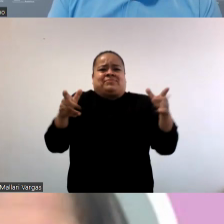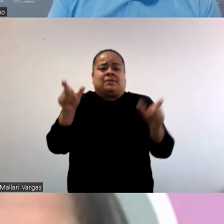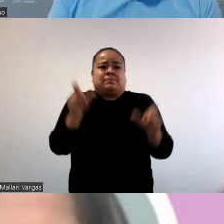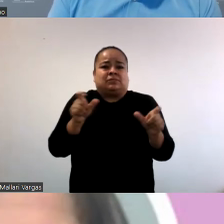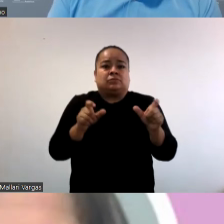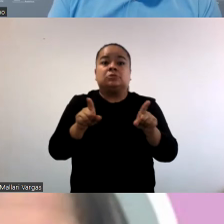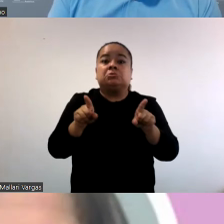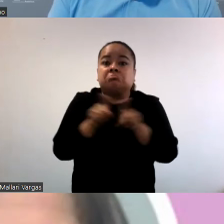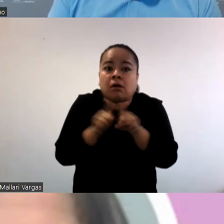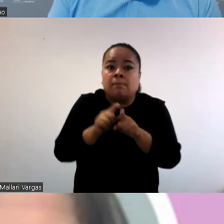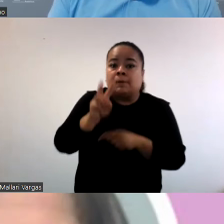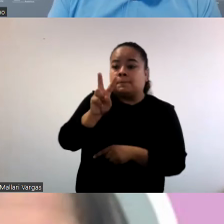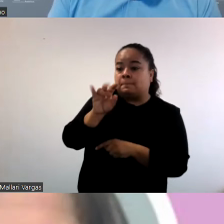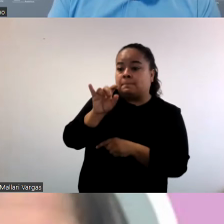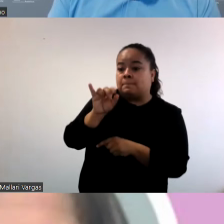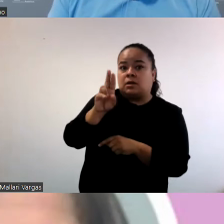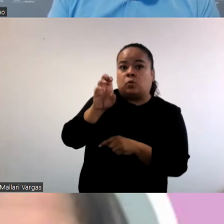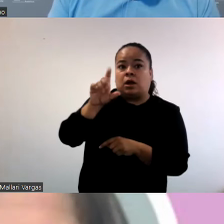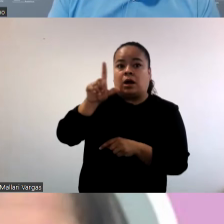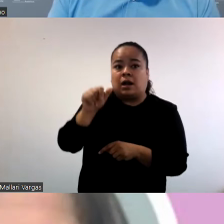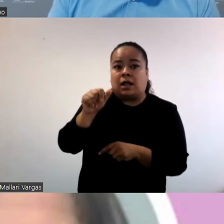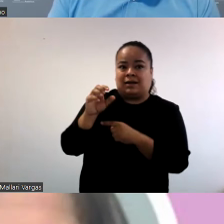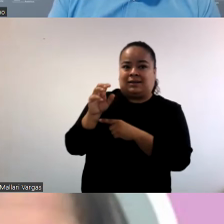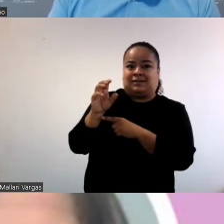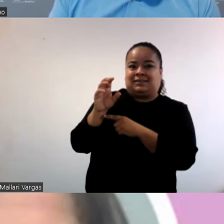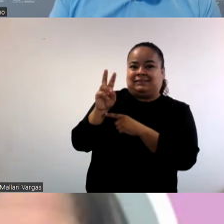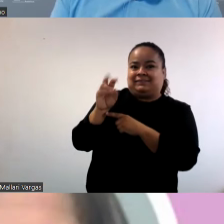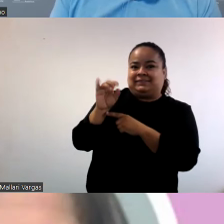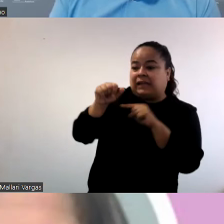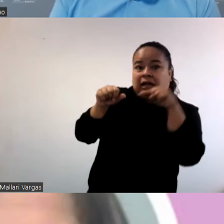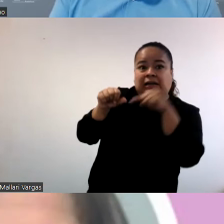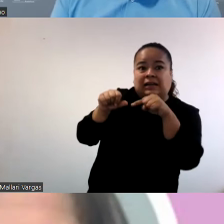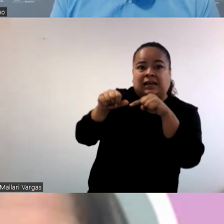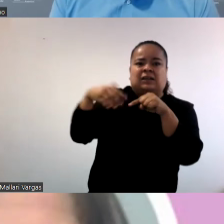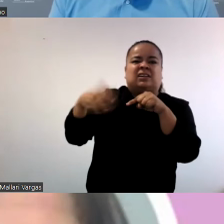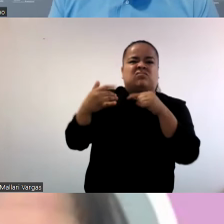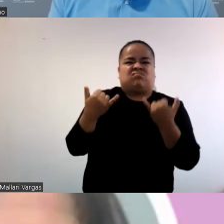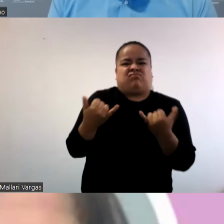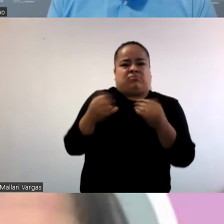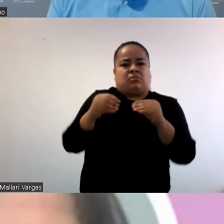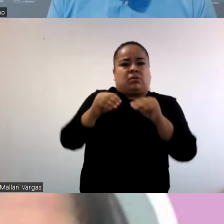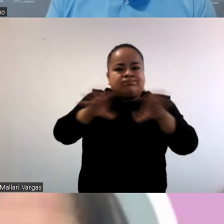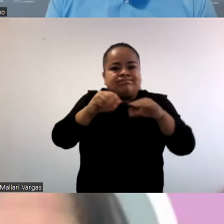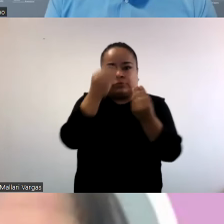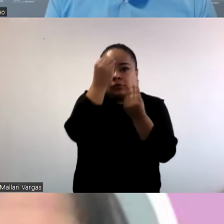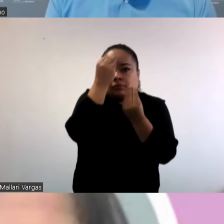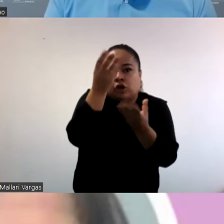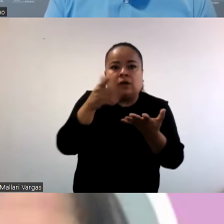it's very important for us to get updated information on monkeypox